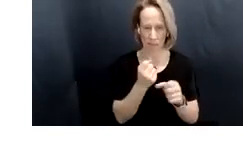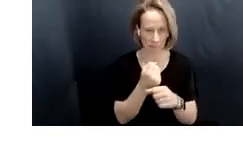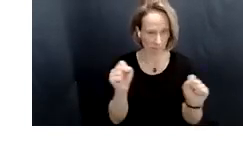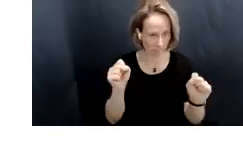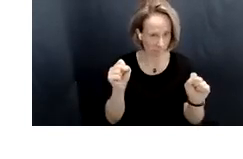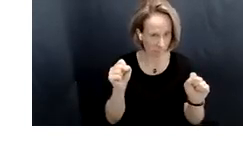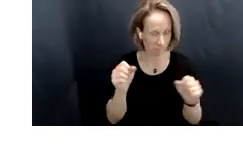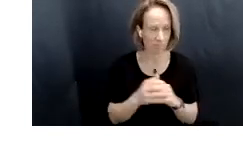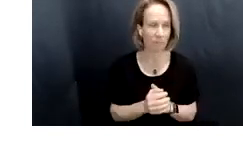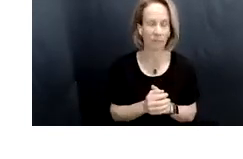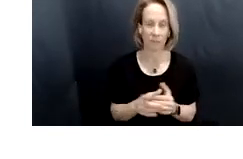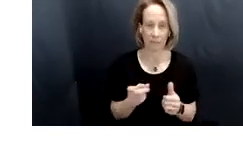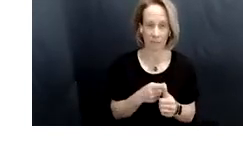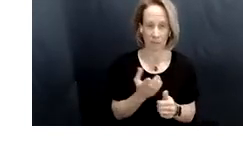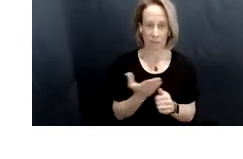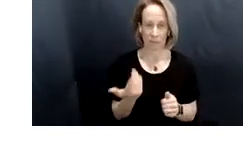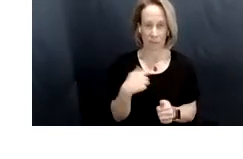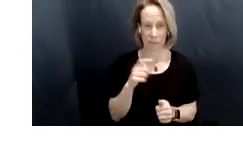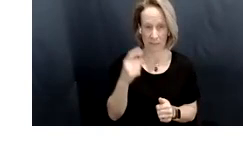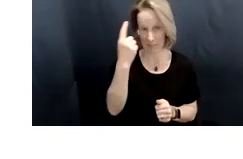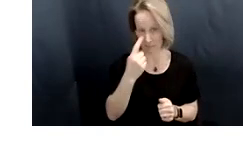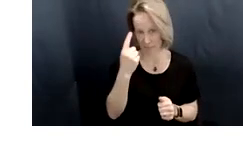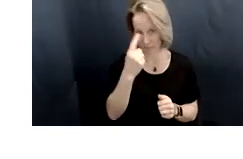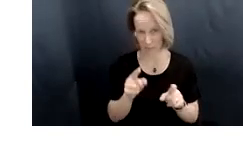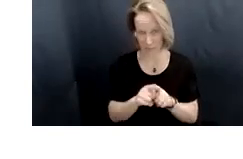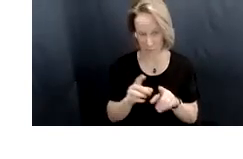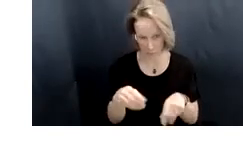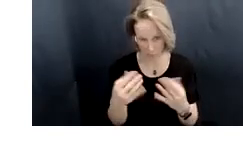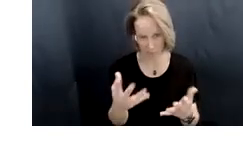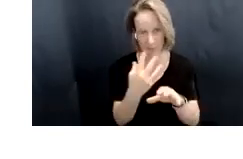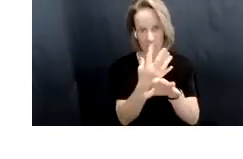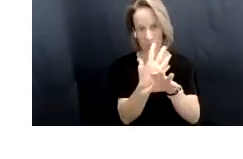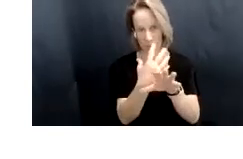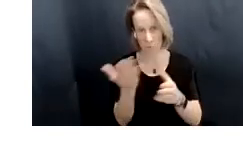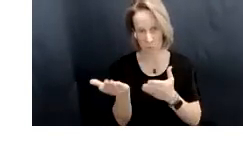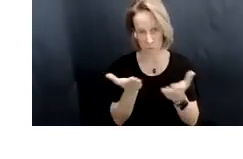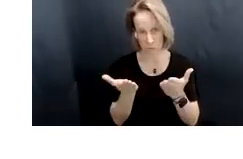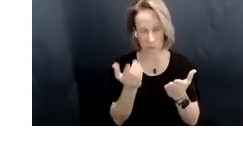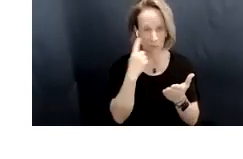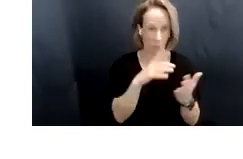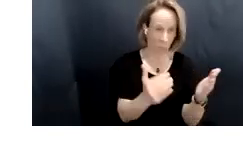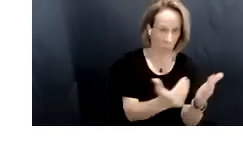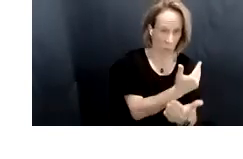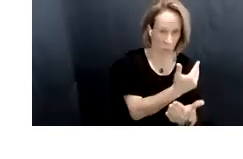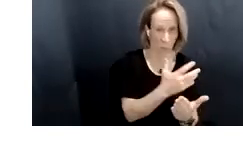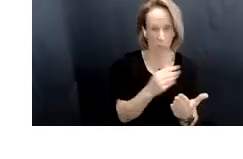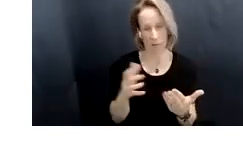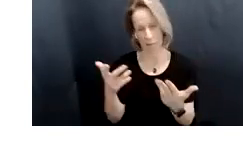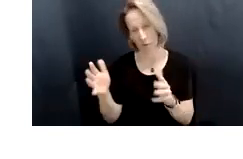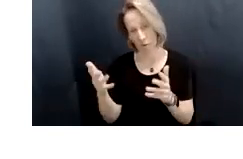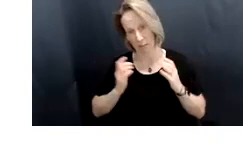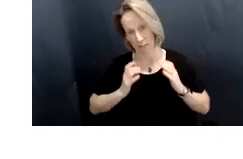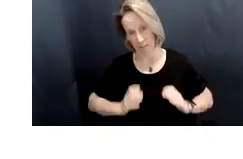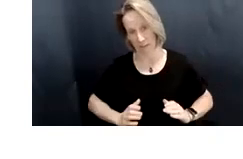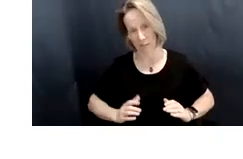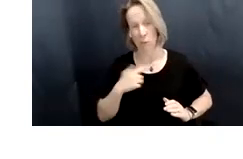as we continue to provide virtual services, both for new and existing clients, survivors, is safety.